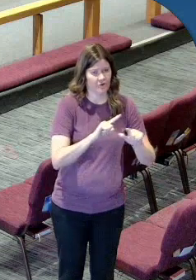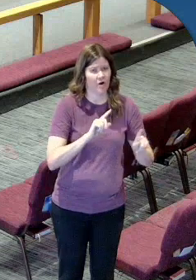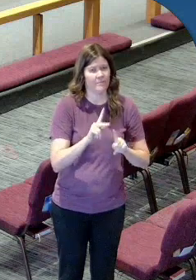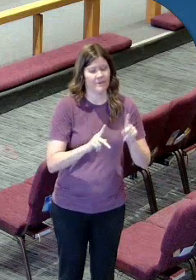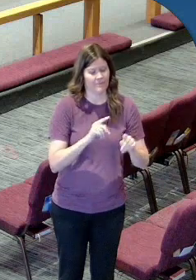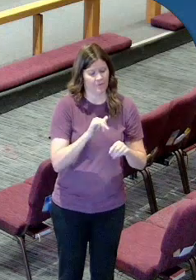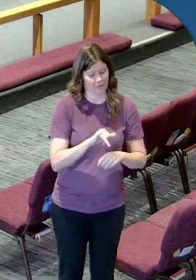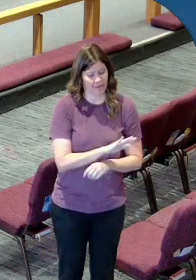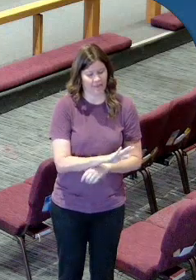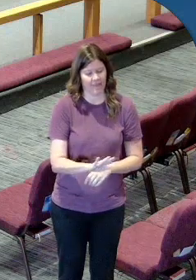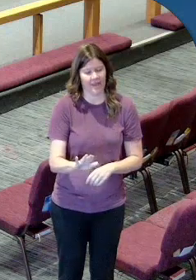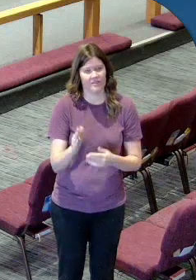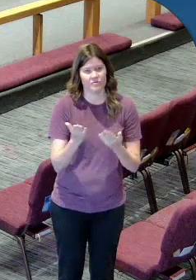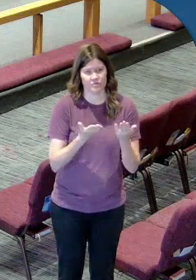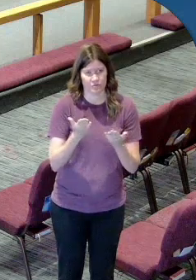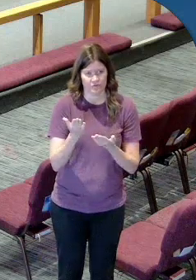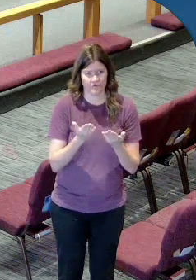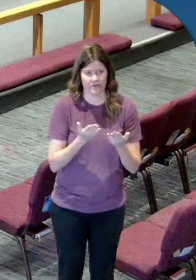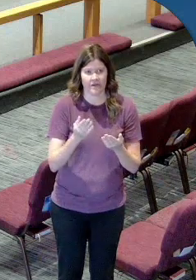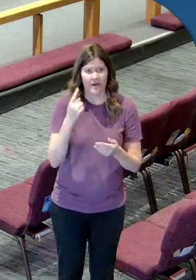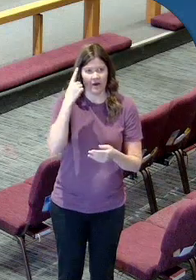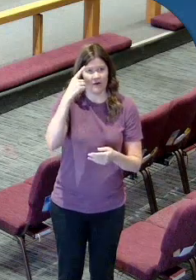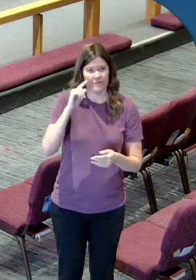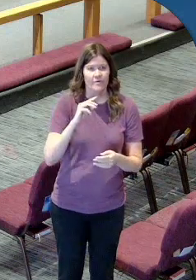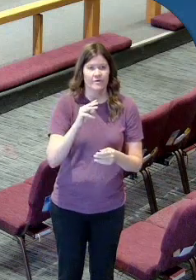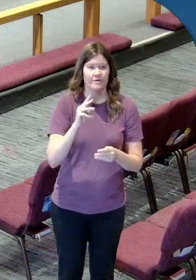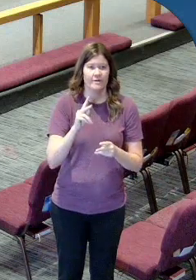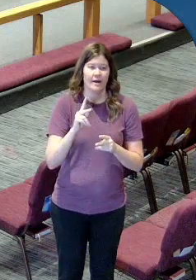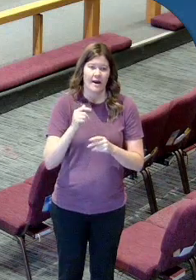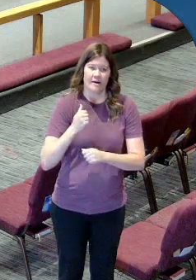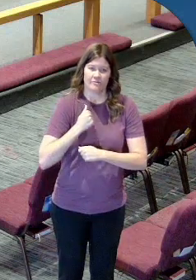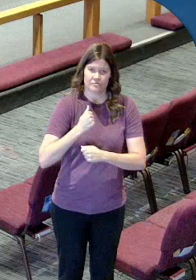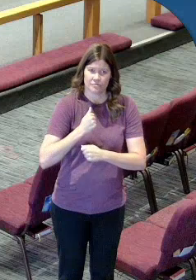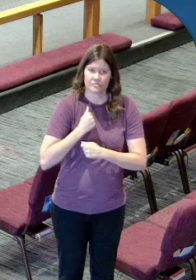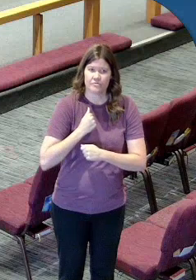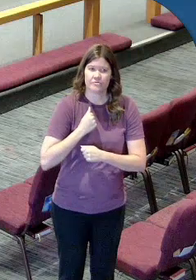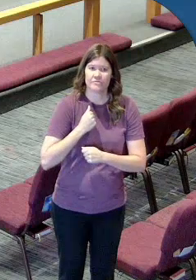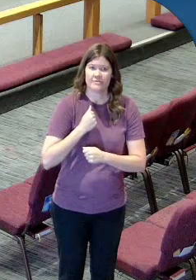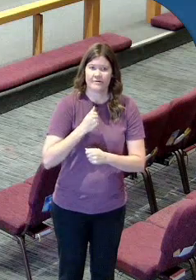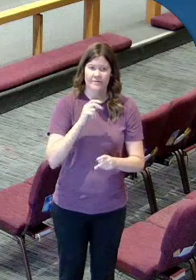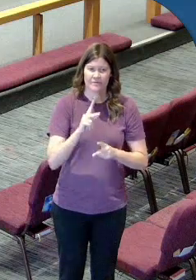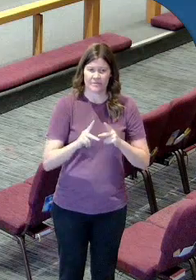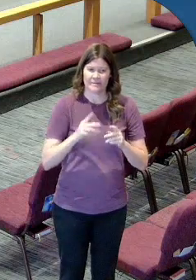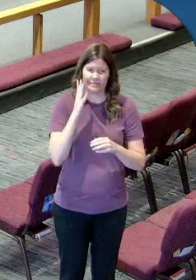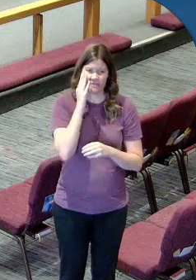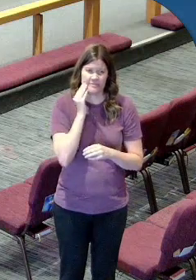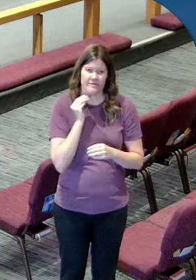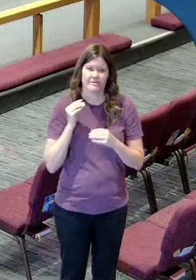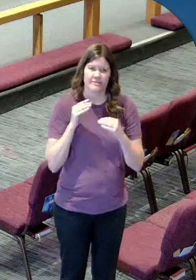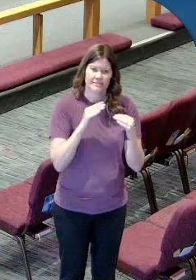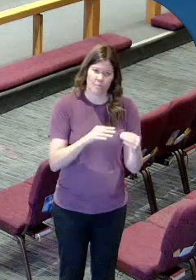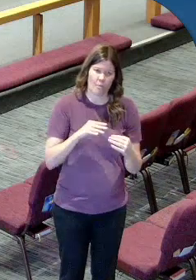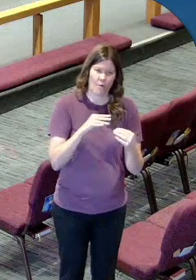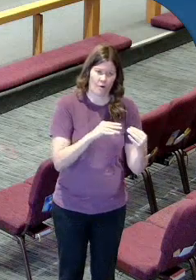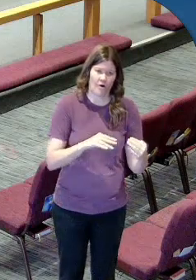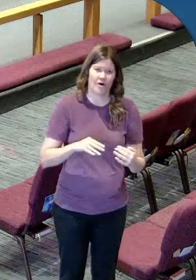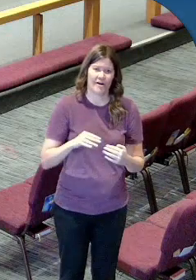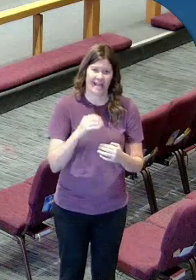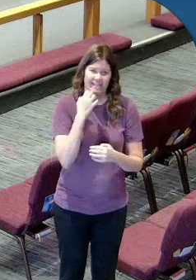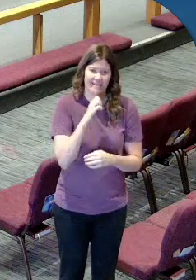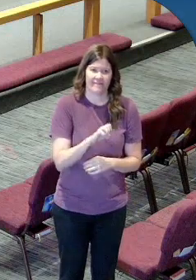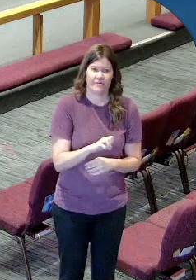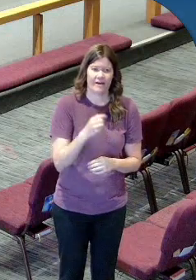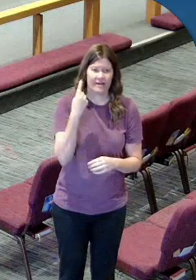serve. For the members of our armed forces, for victims of warfare and violence, and for